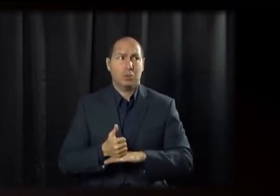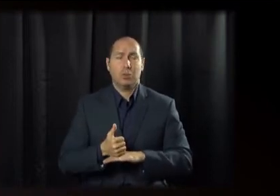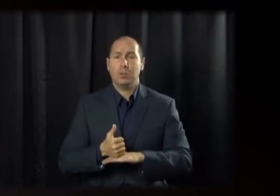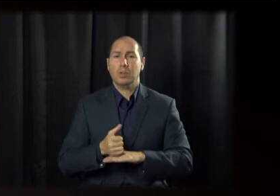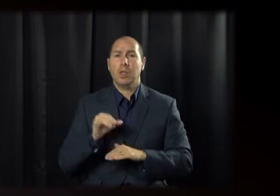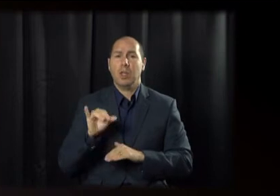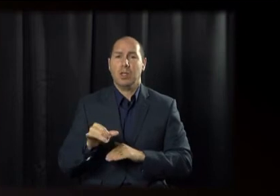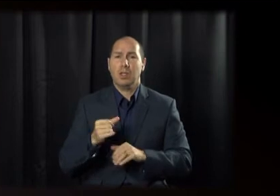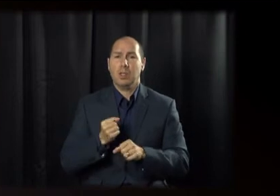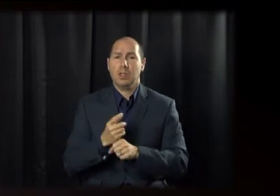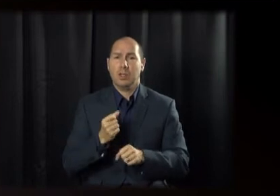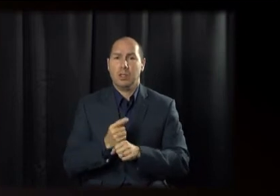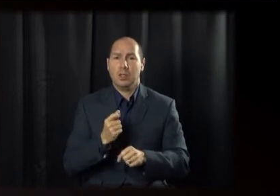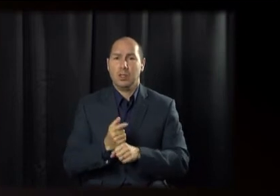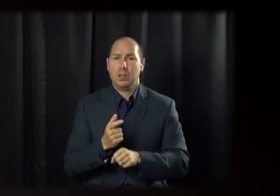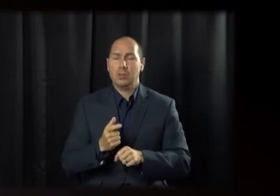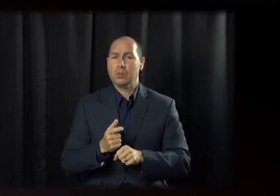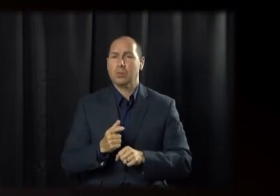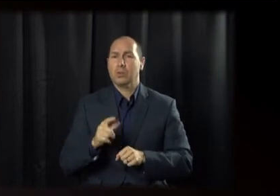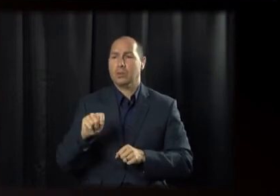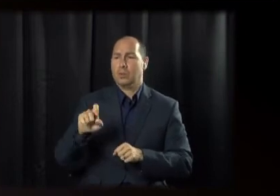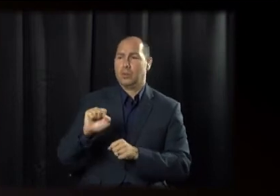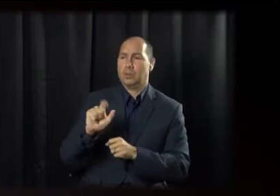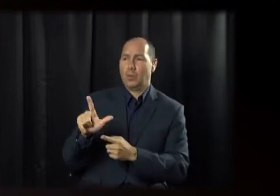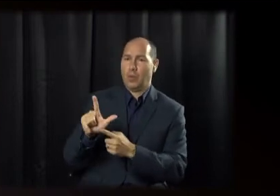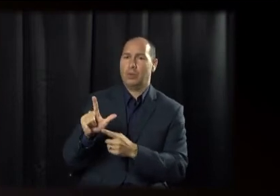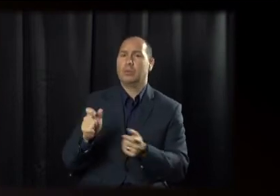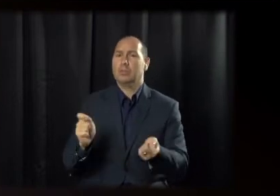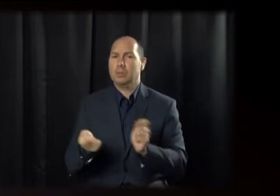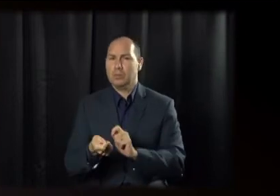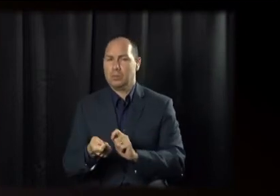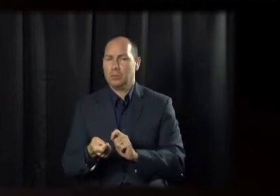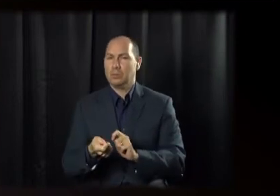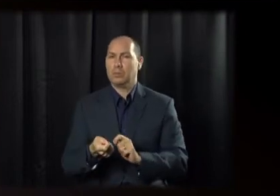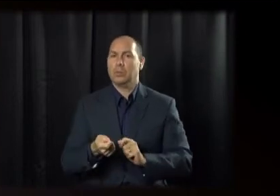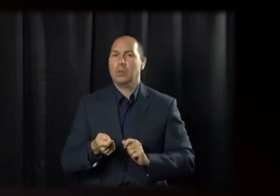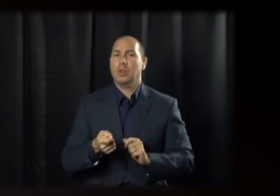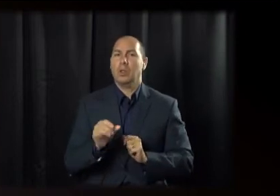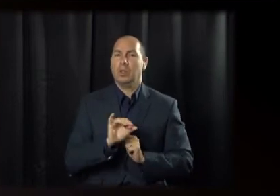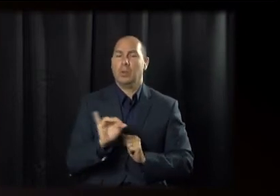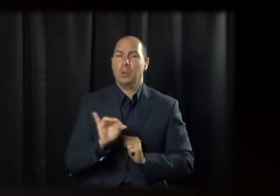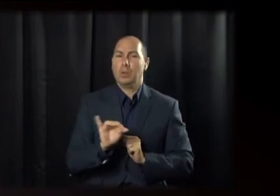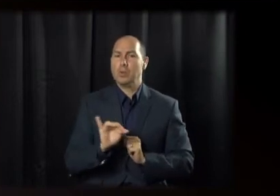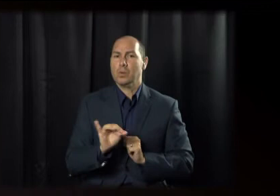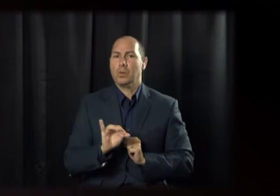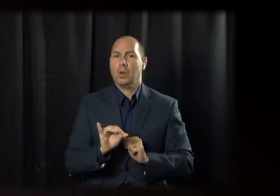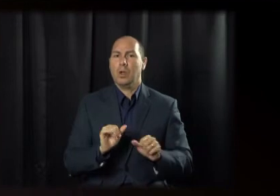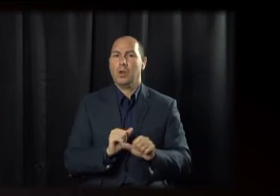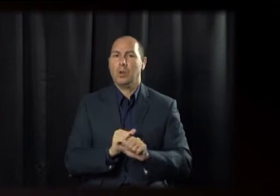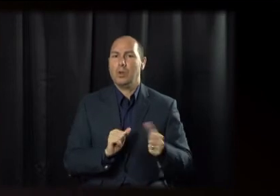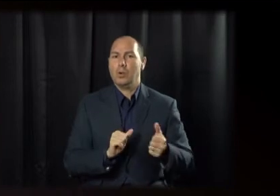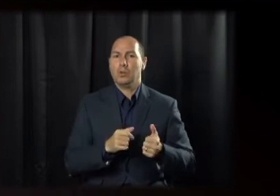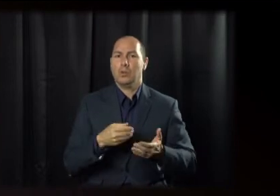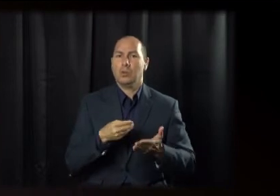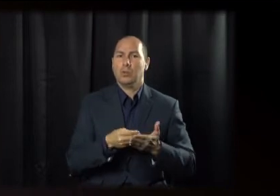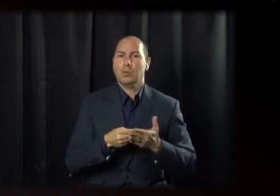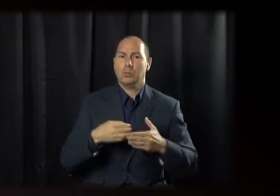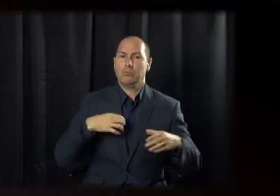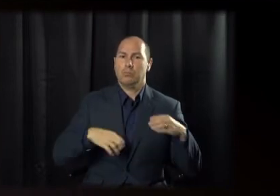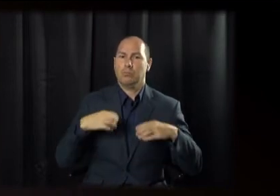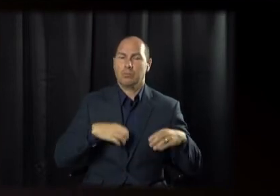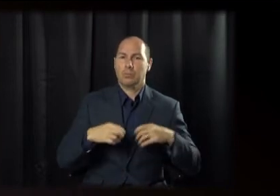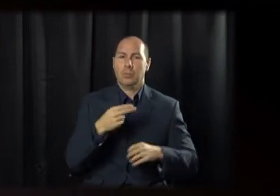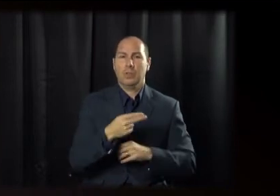including annual toll fare adjustments, toll fine optimization, bidirectional tolling, and improved ancillary revenues, HTA